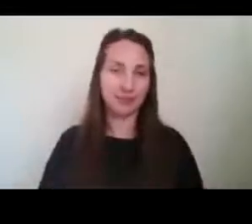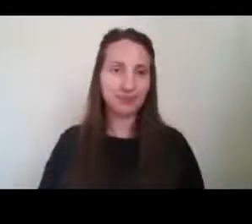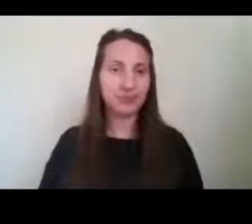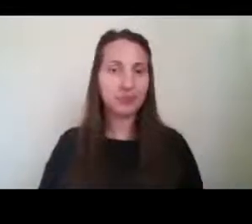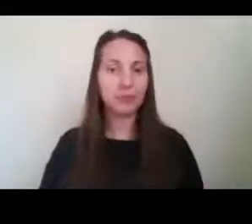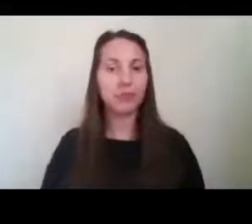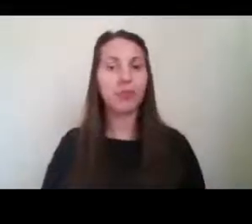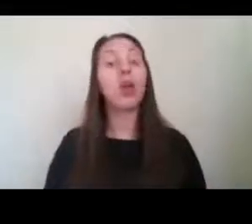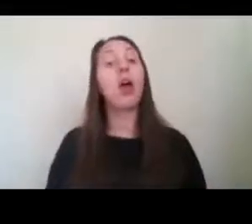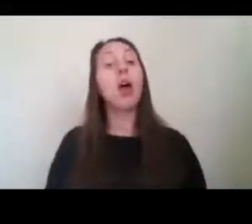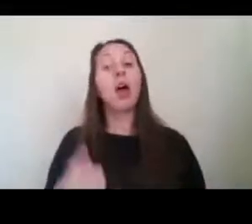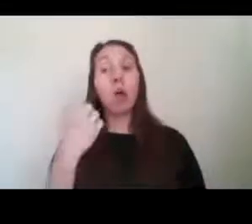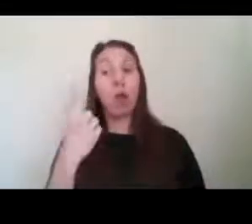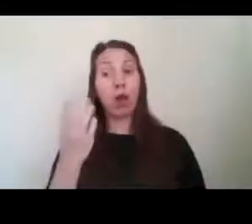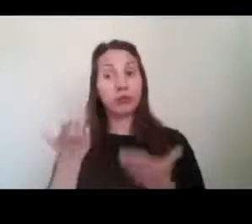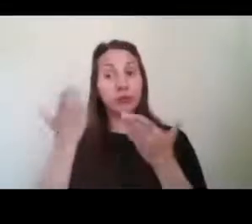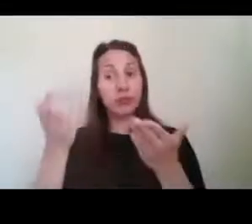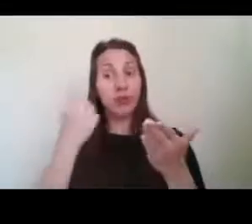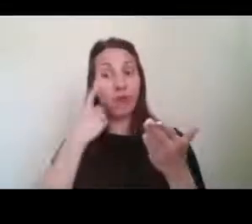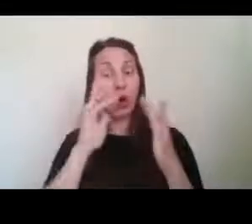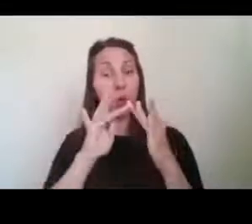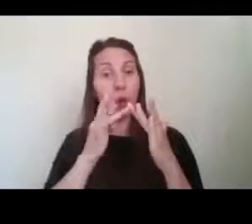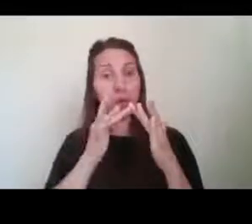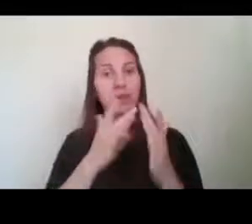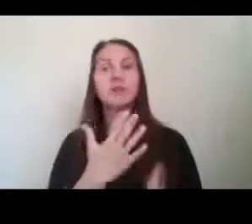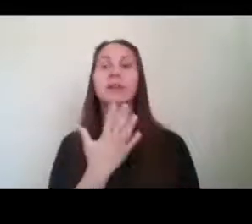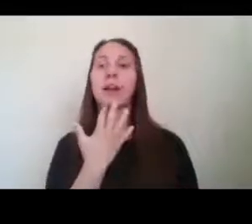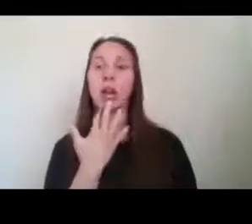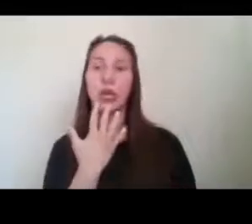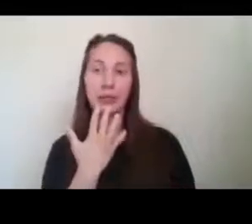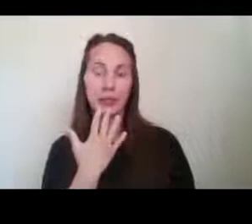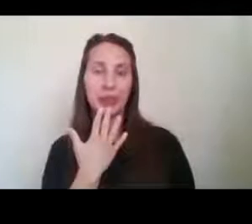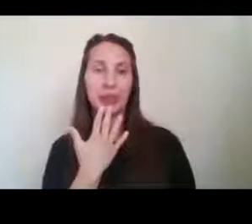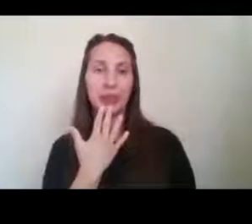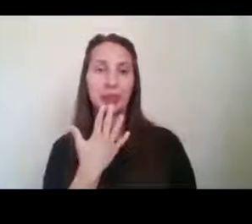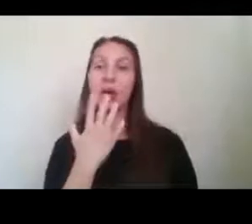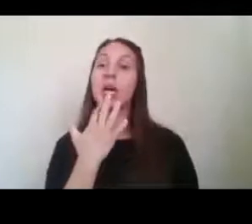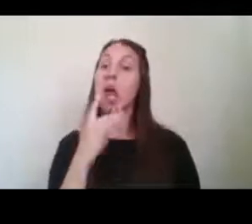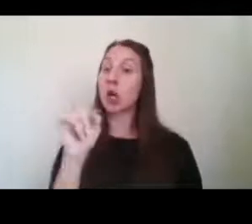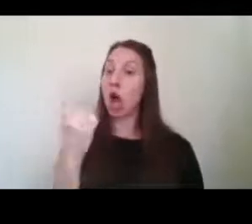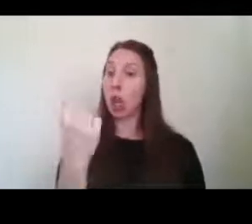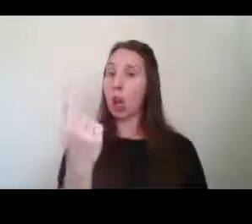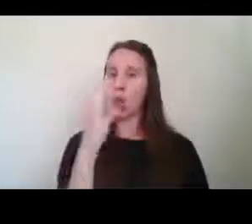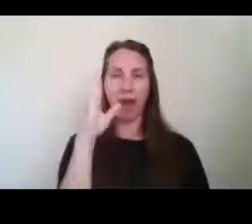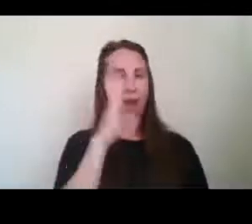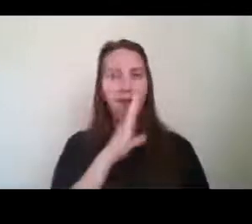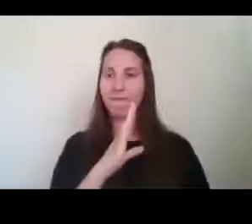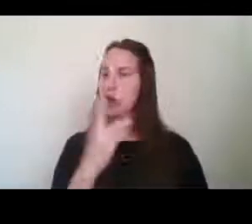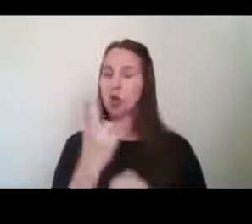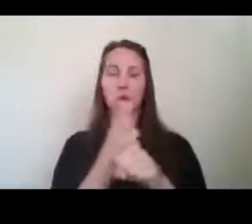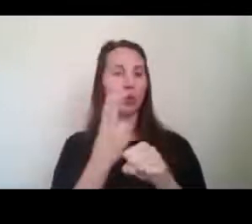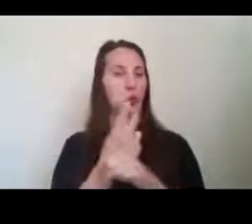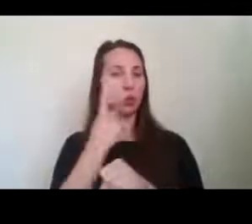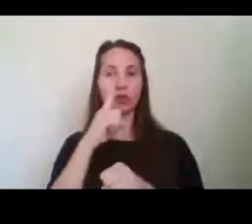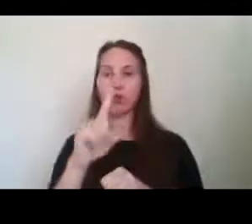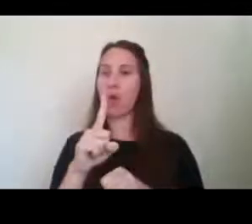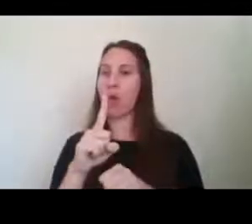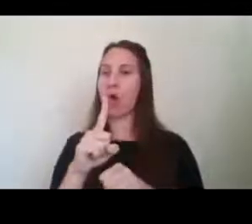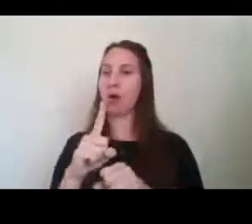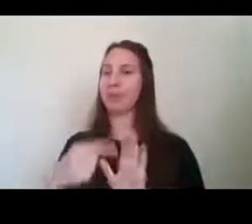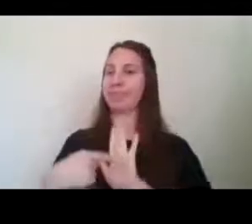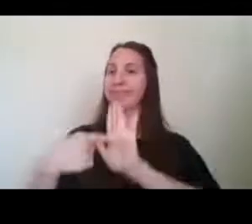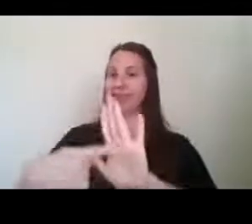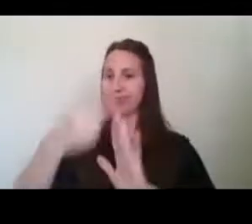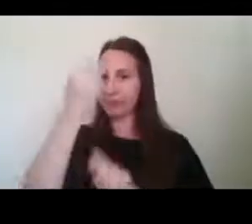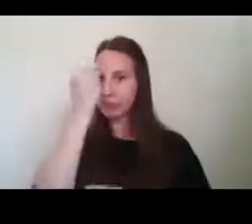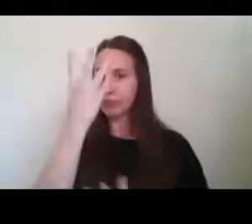One of our suggestions for websites is that color alone should never be used to convey information. Users with visual